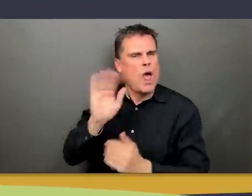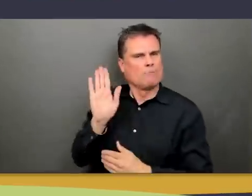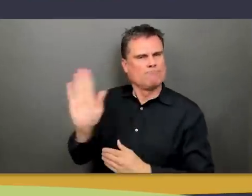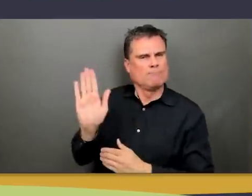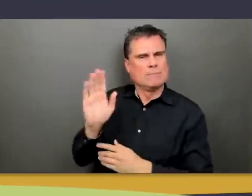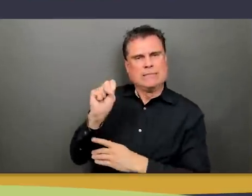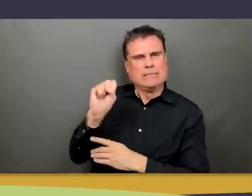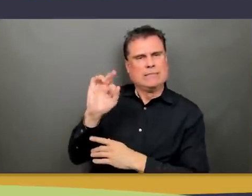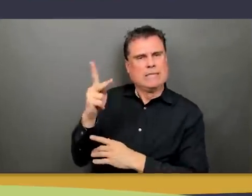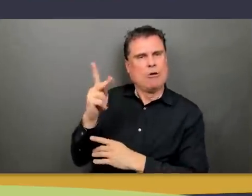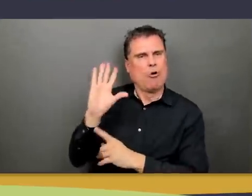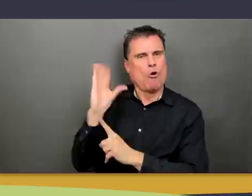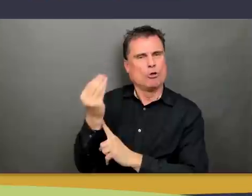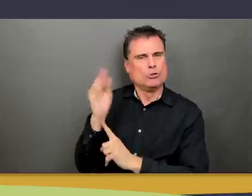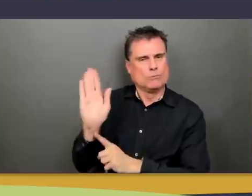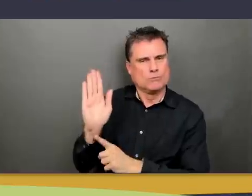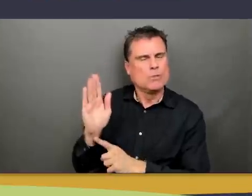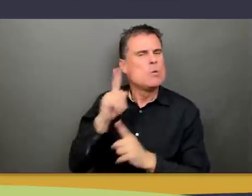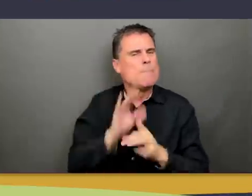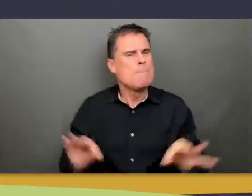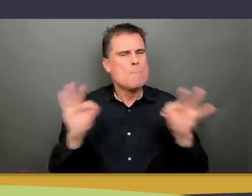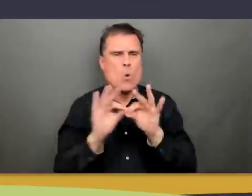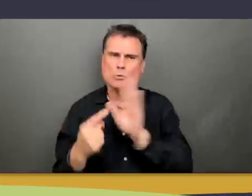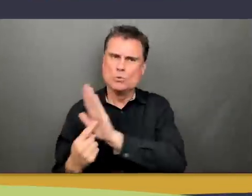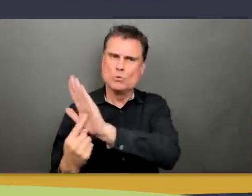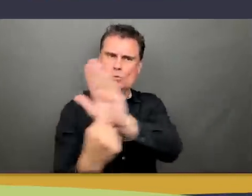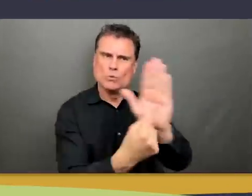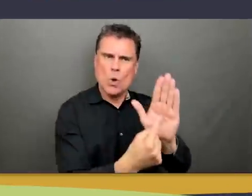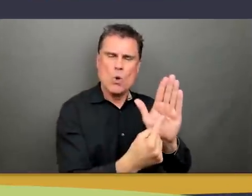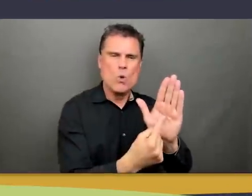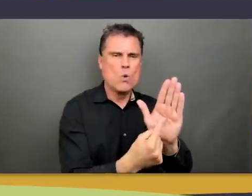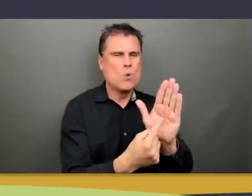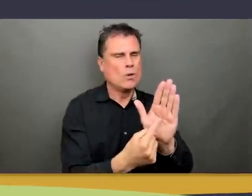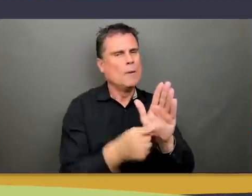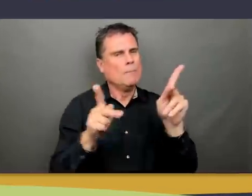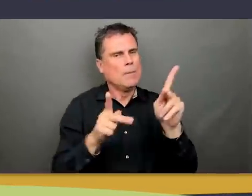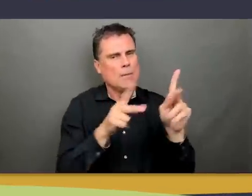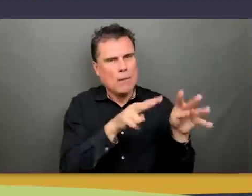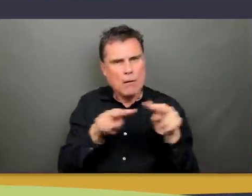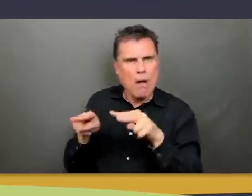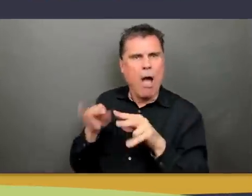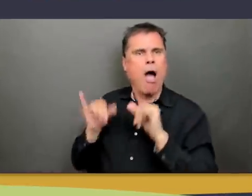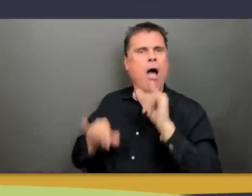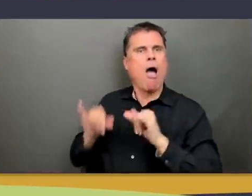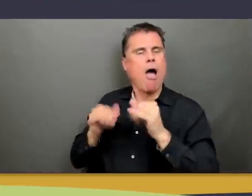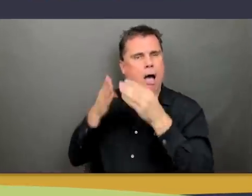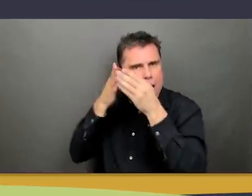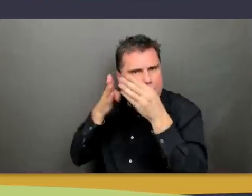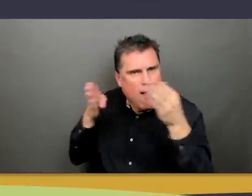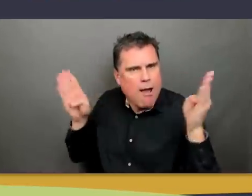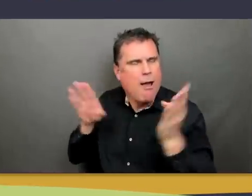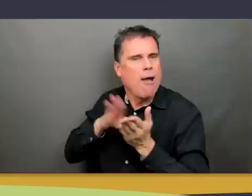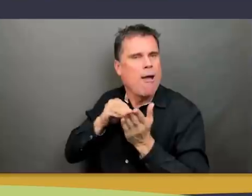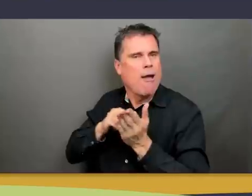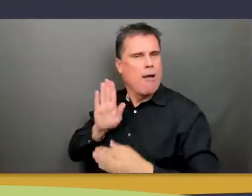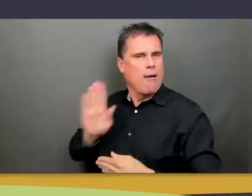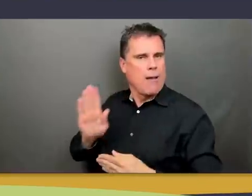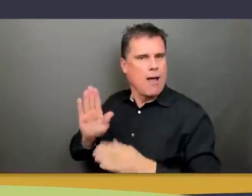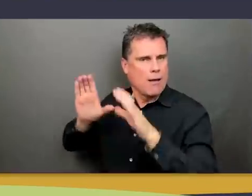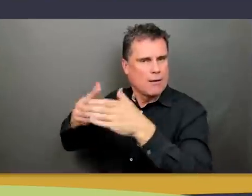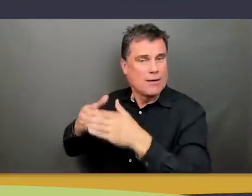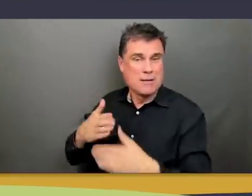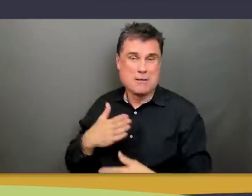see. I'm so heartened to see that this little book is having such a big impact on building bridges between